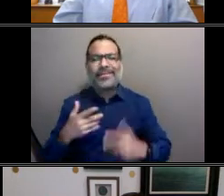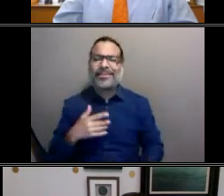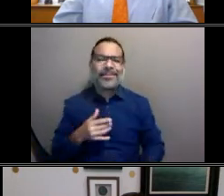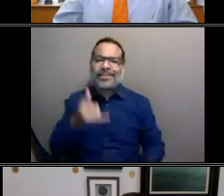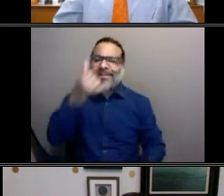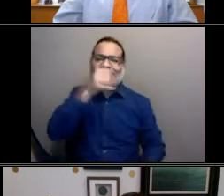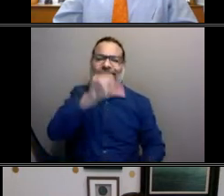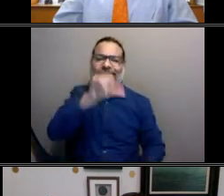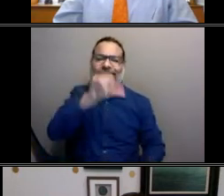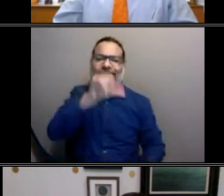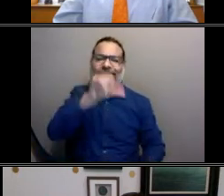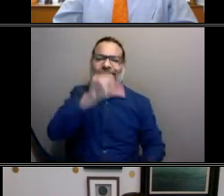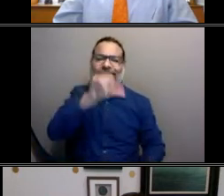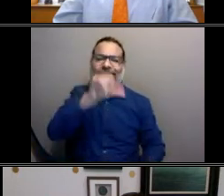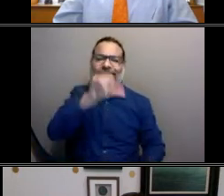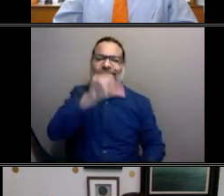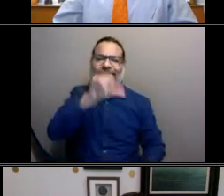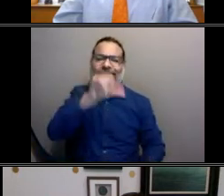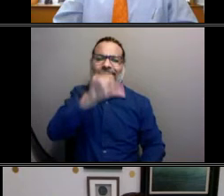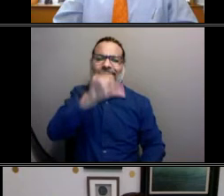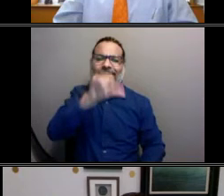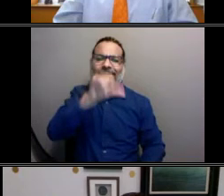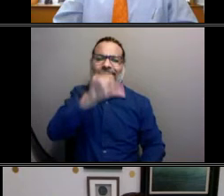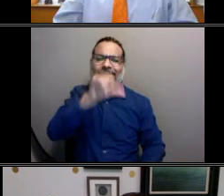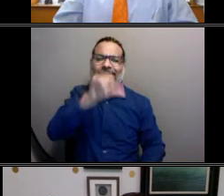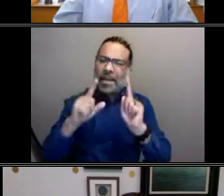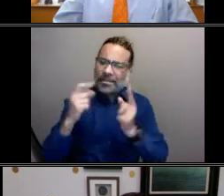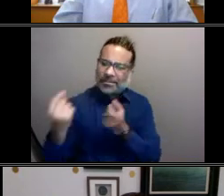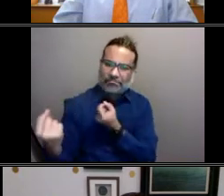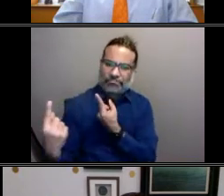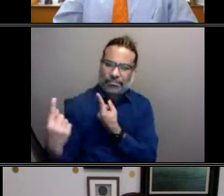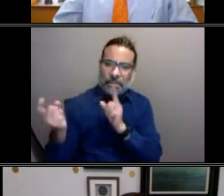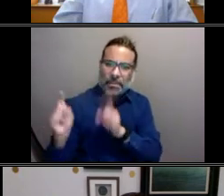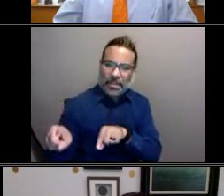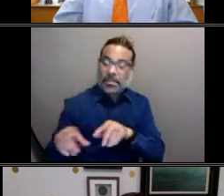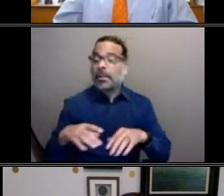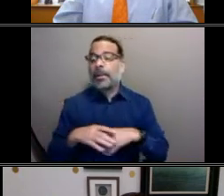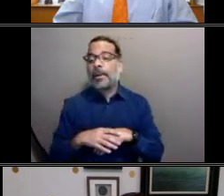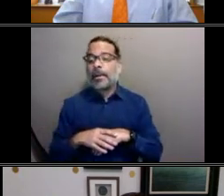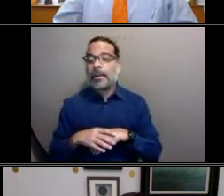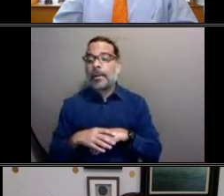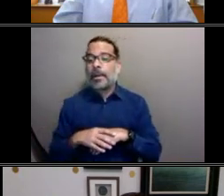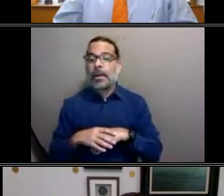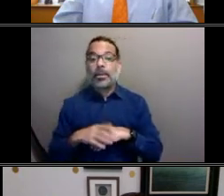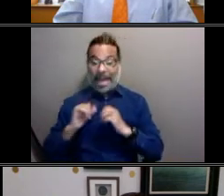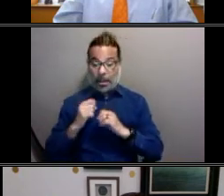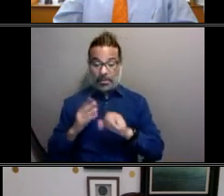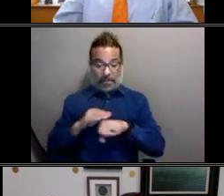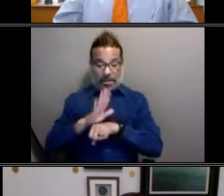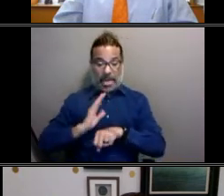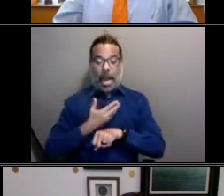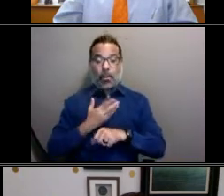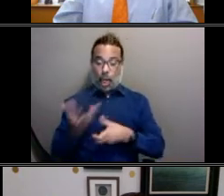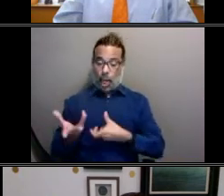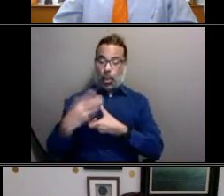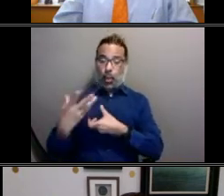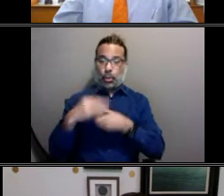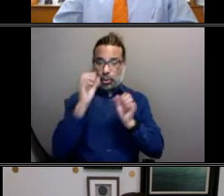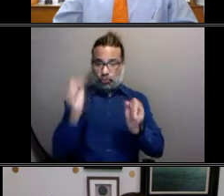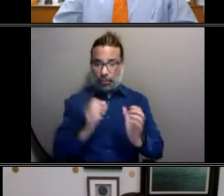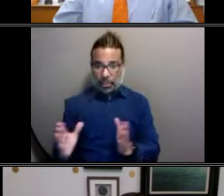is together and by understanding and helping each other. So the way this has affected our inclusion strategies